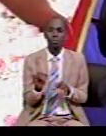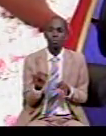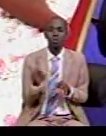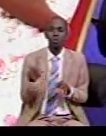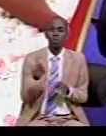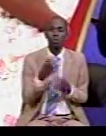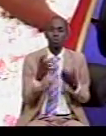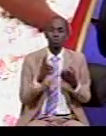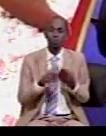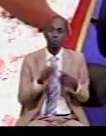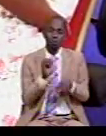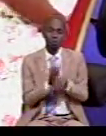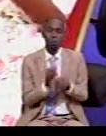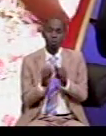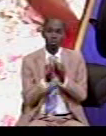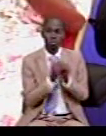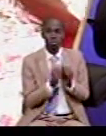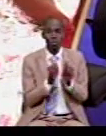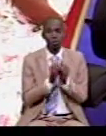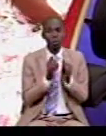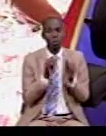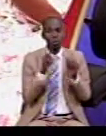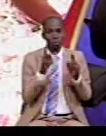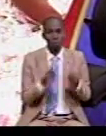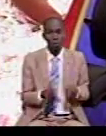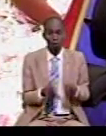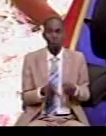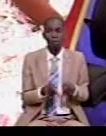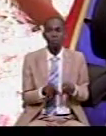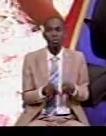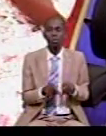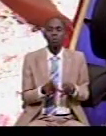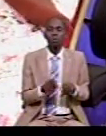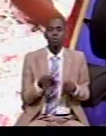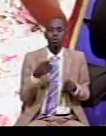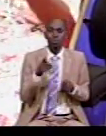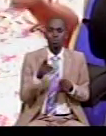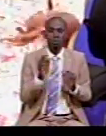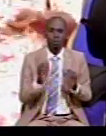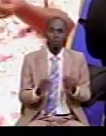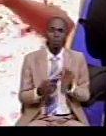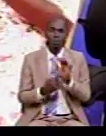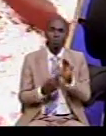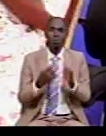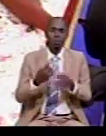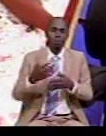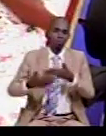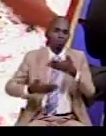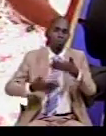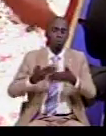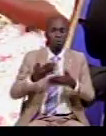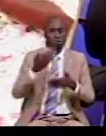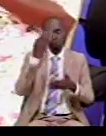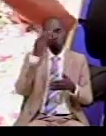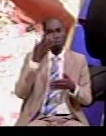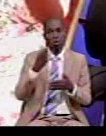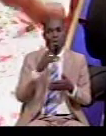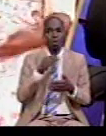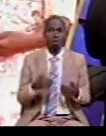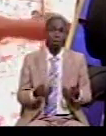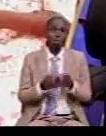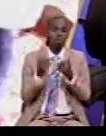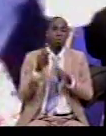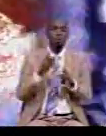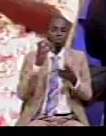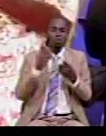actually show the process. You know, in competition, people will want to imitate what another person is doing. And the trend